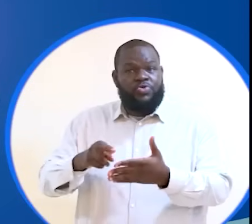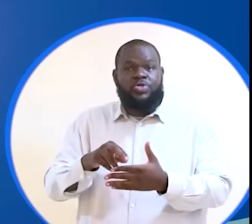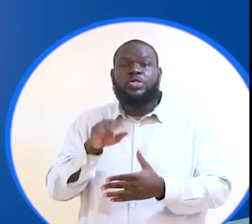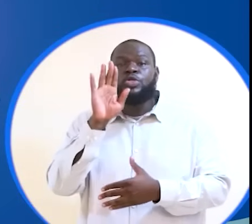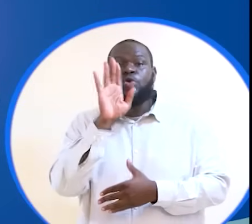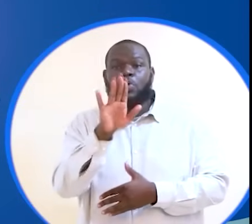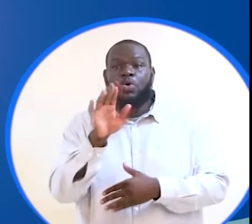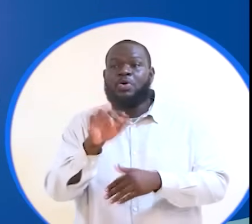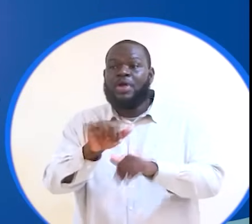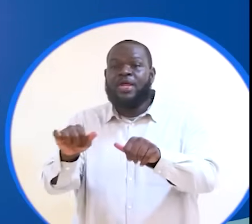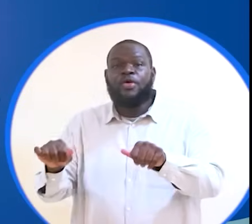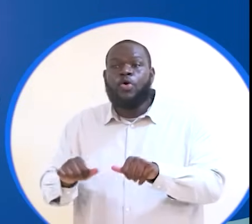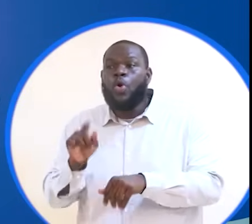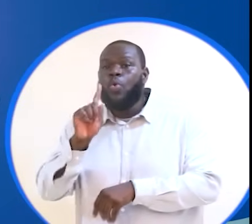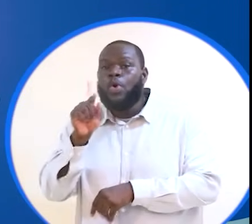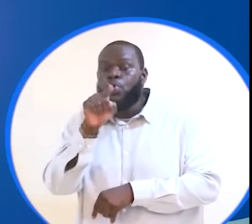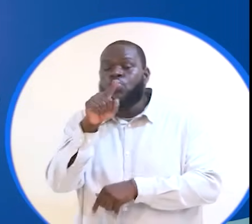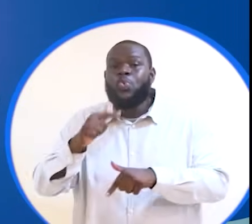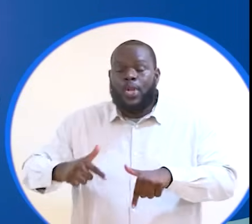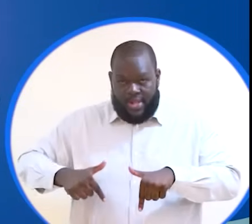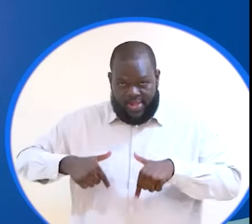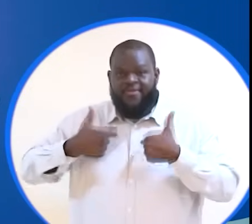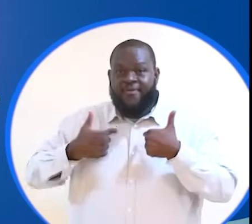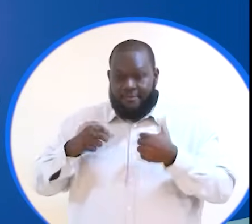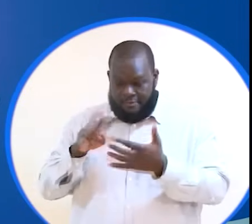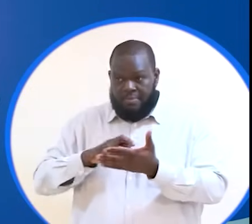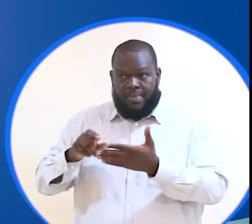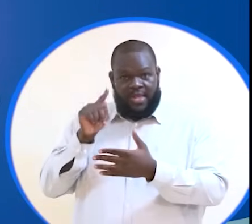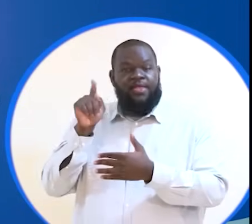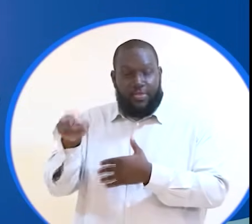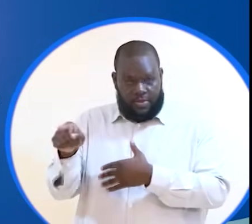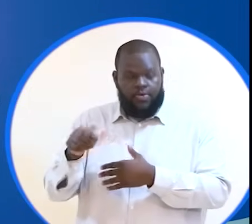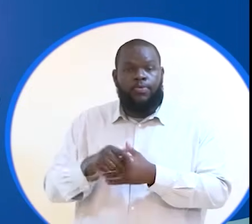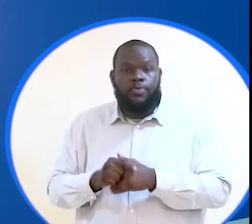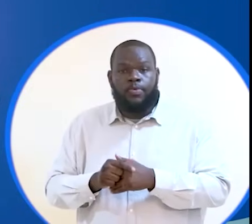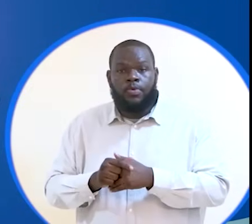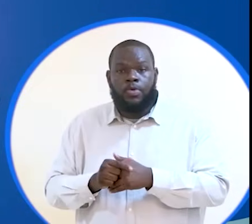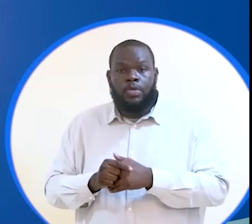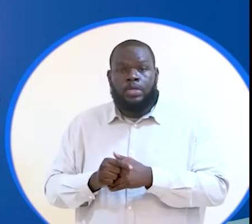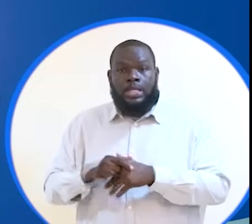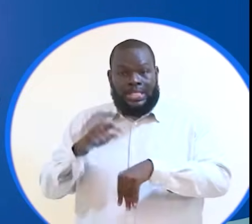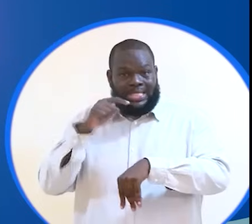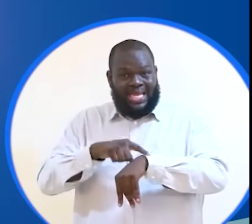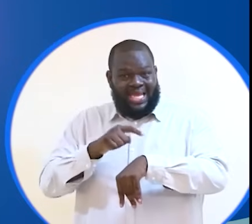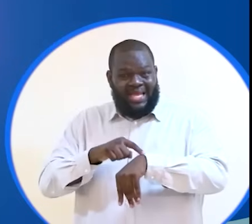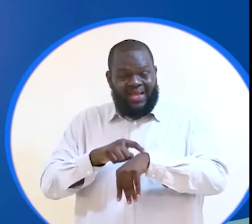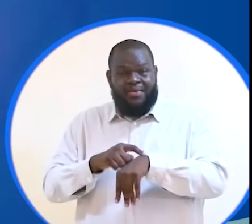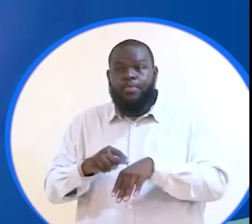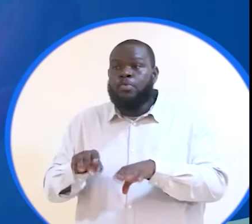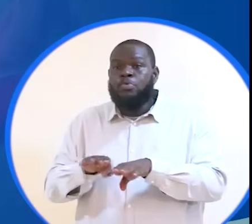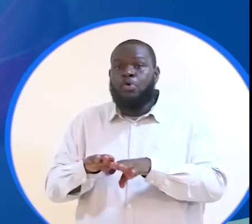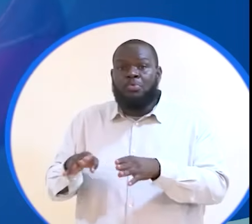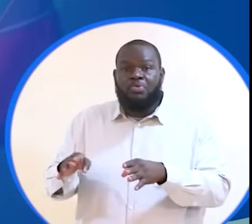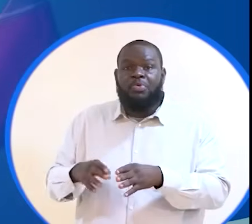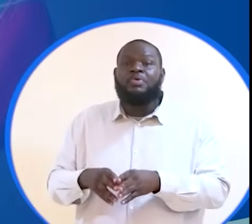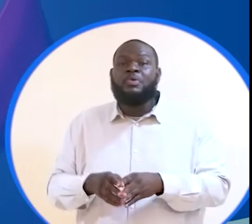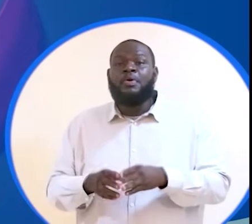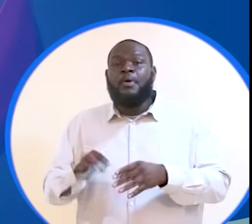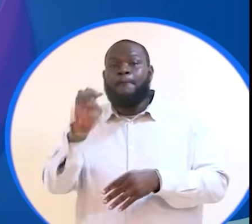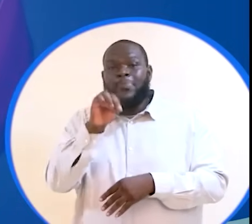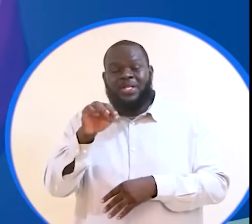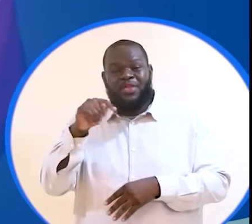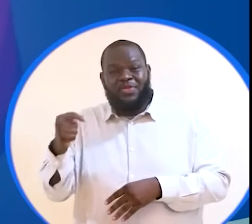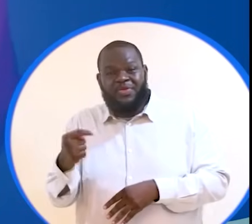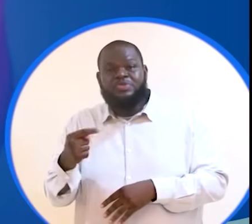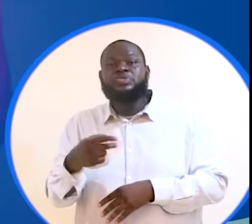is responsible for the registration of persons in your area of residence to apply for registration. Office hours, Monday to